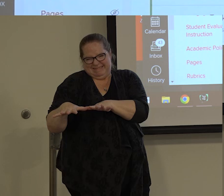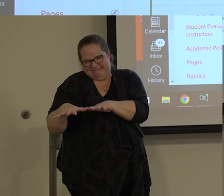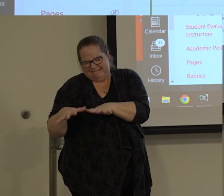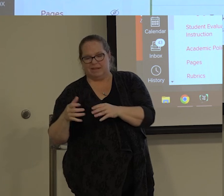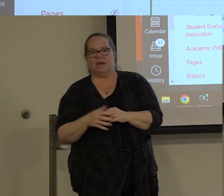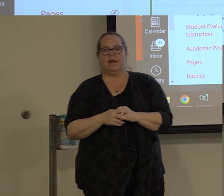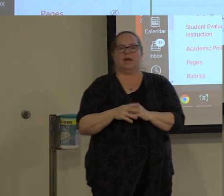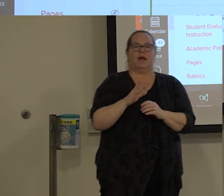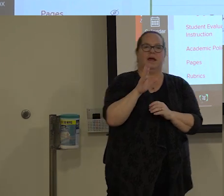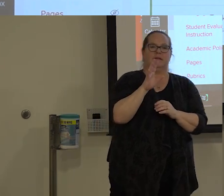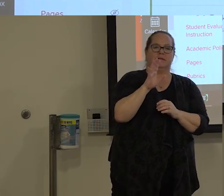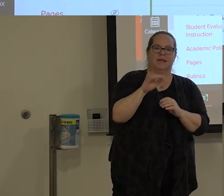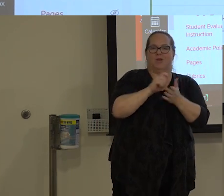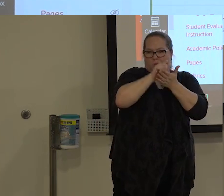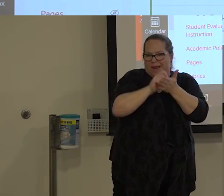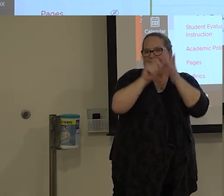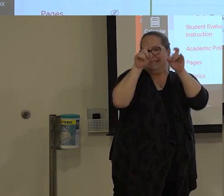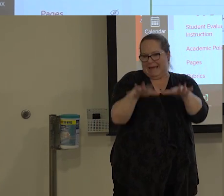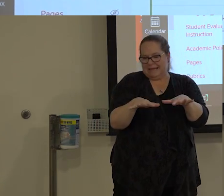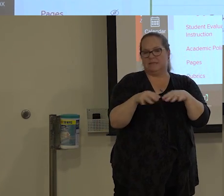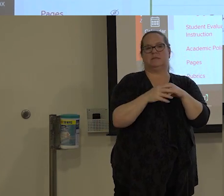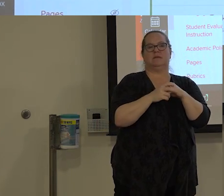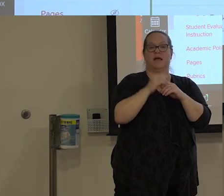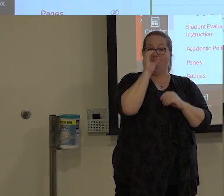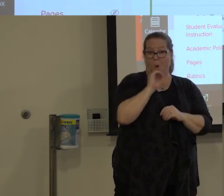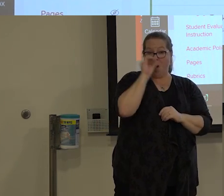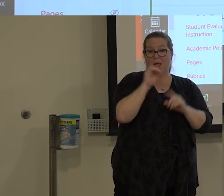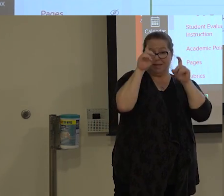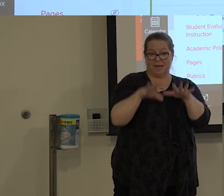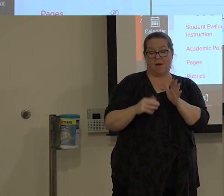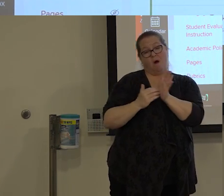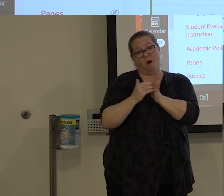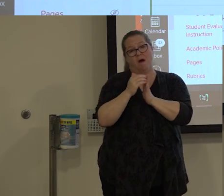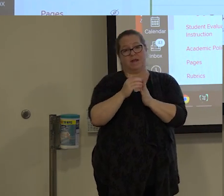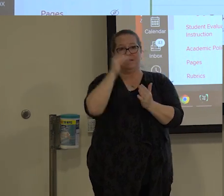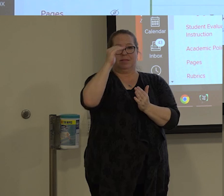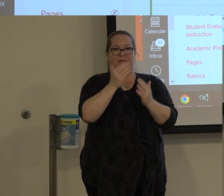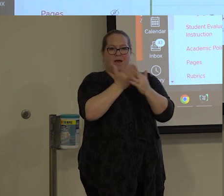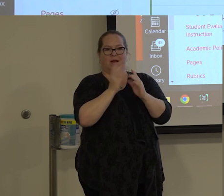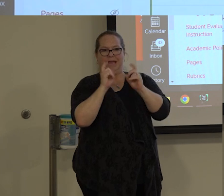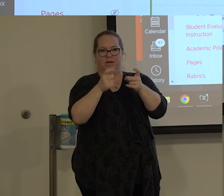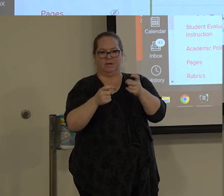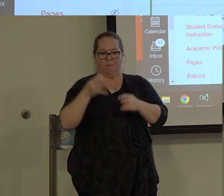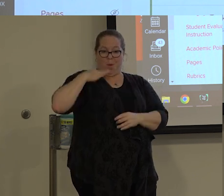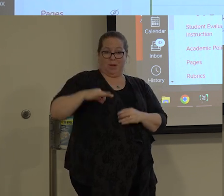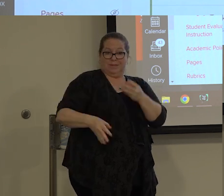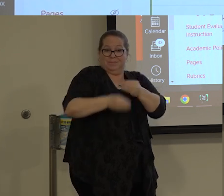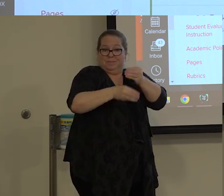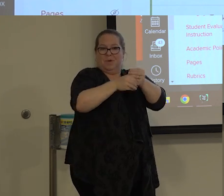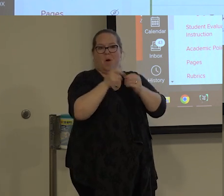are what you'd think they are, a written exam and an oral exam. And oftentimes these modules are given bonuses or penalties depending on when